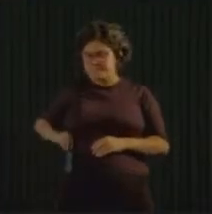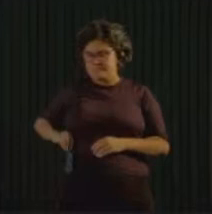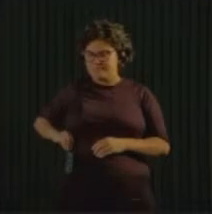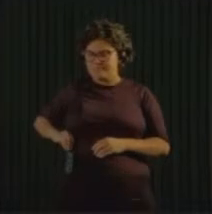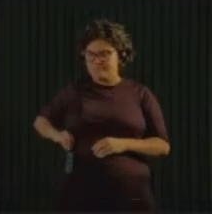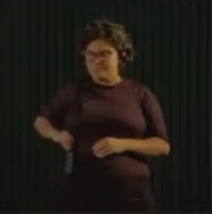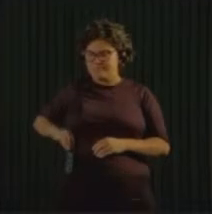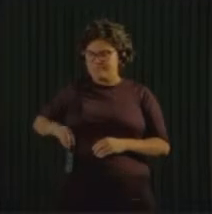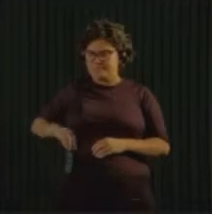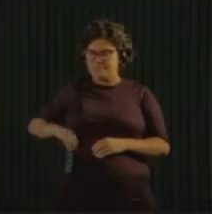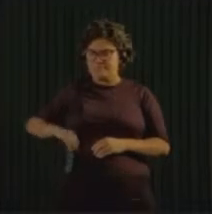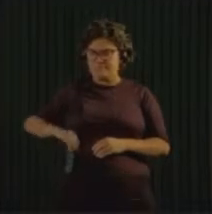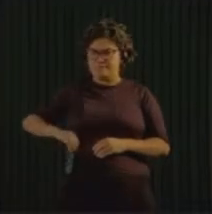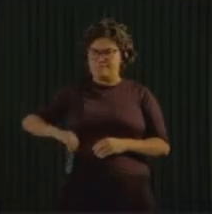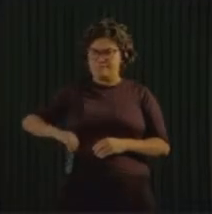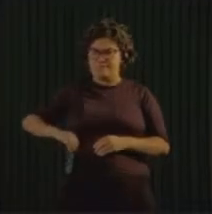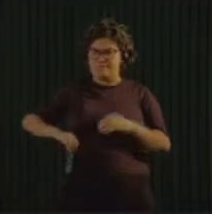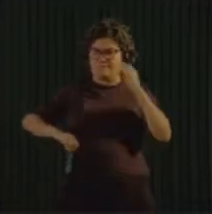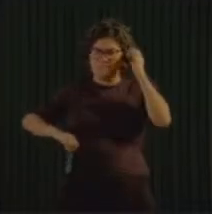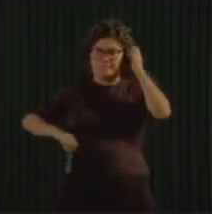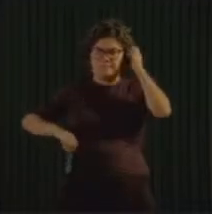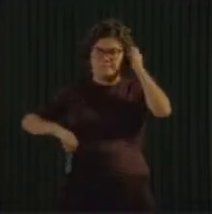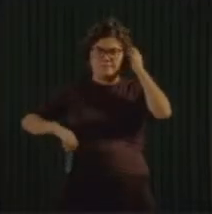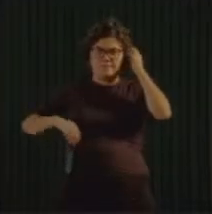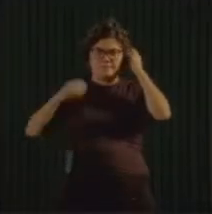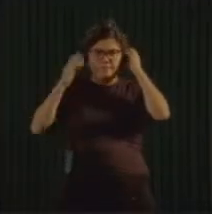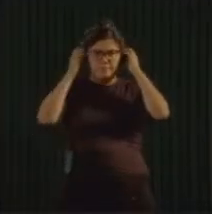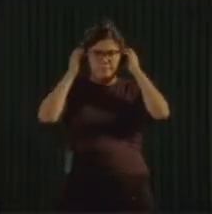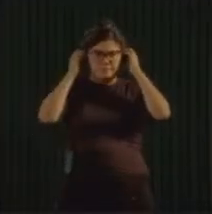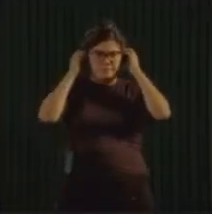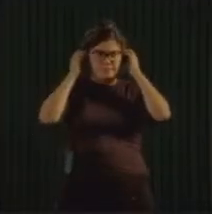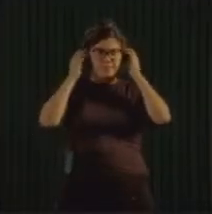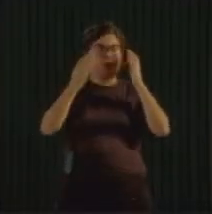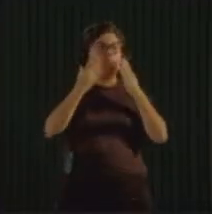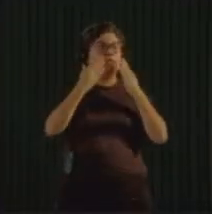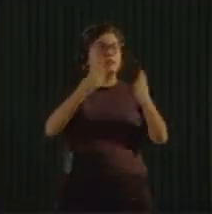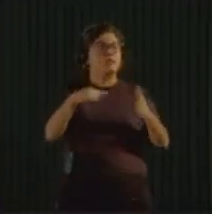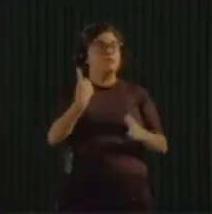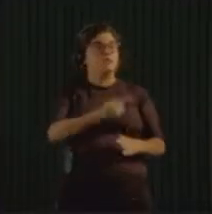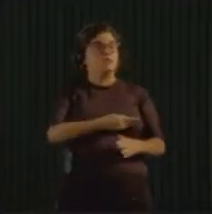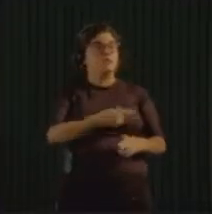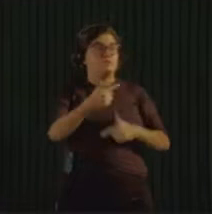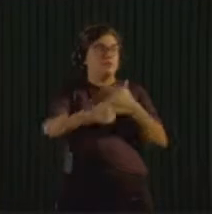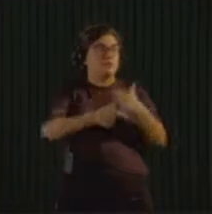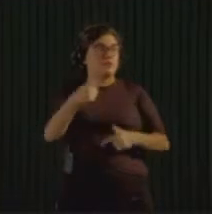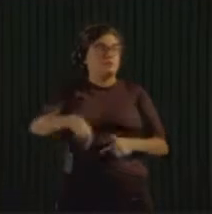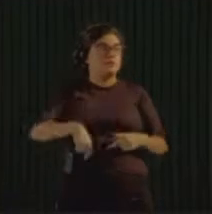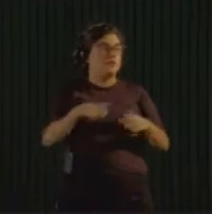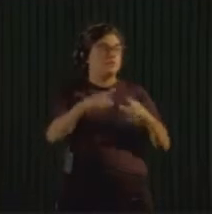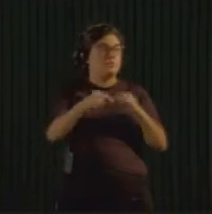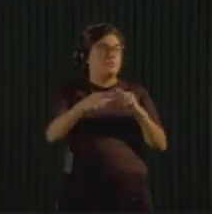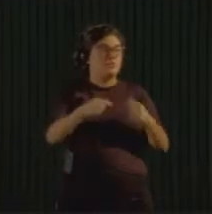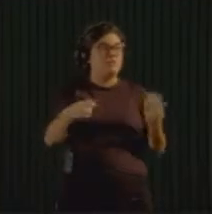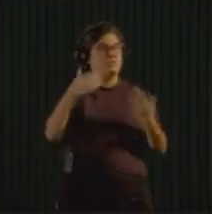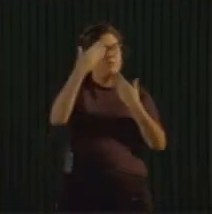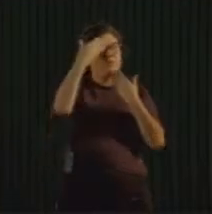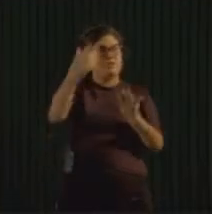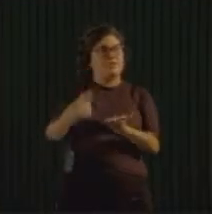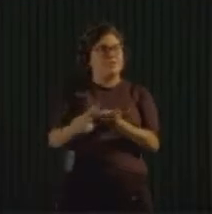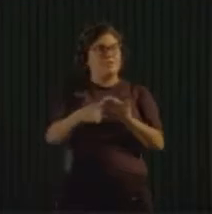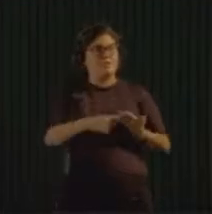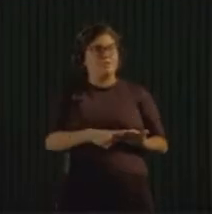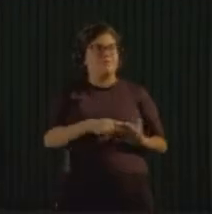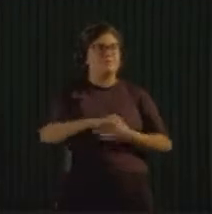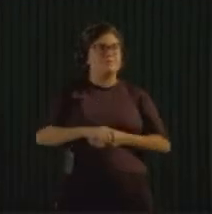our community-based zero waste practices here in Japan. So thank you very much for joining and very nice to meet you.